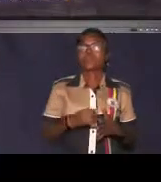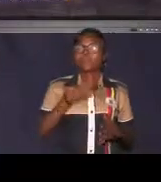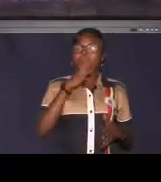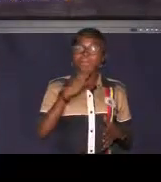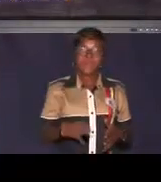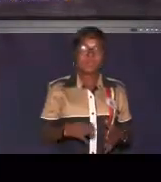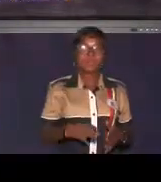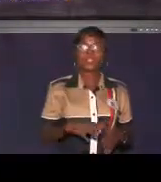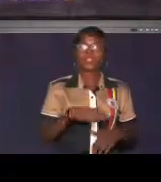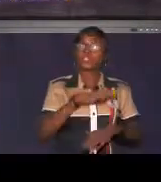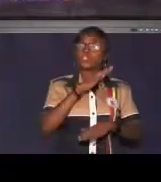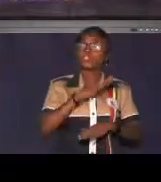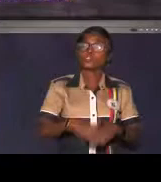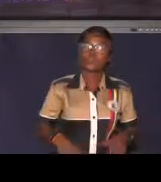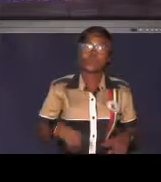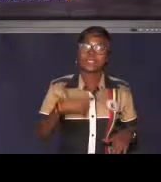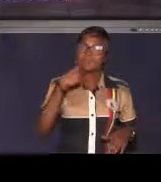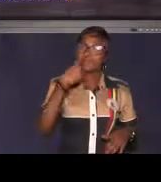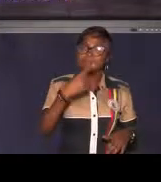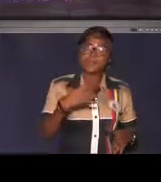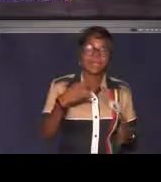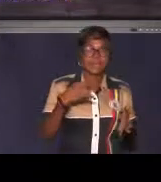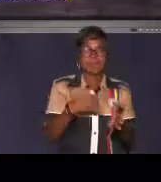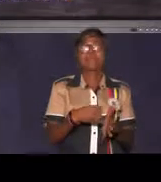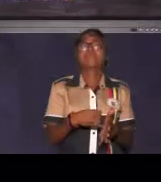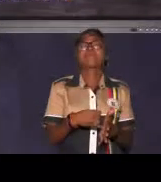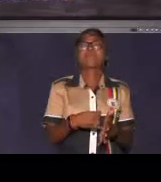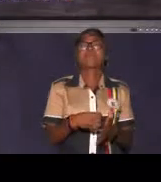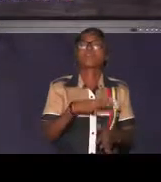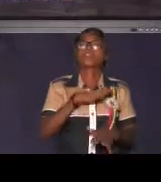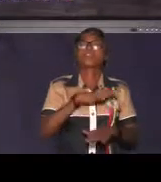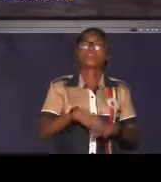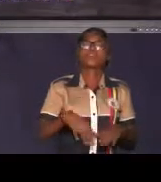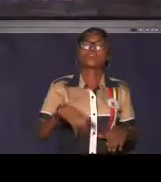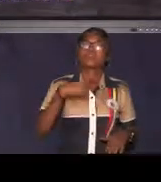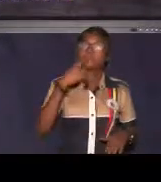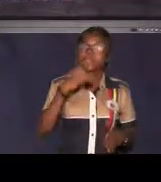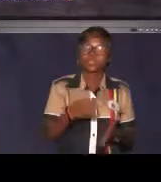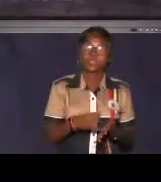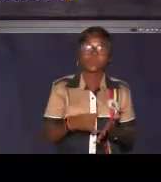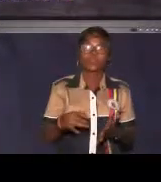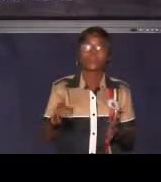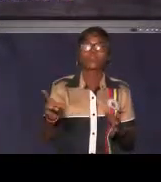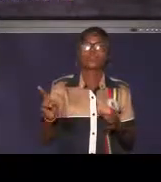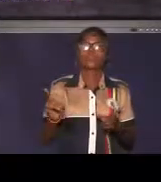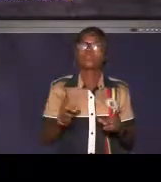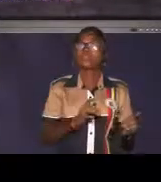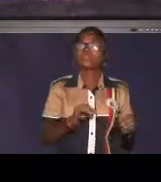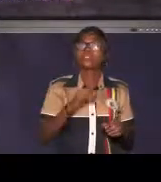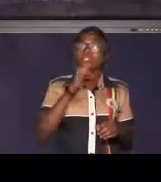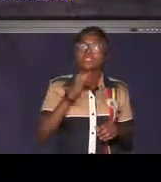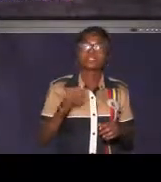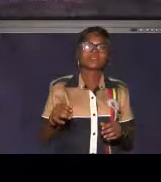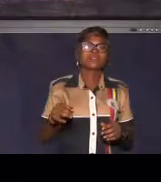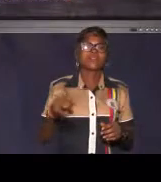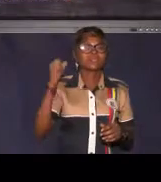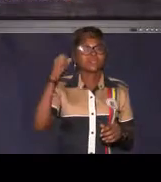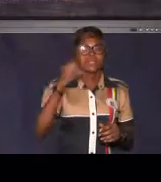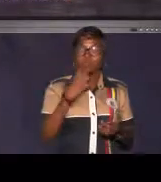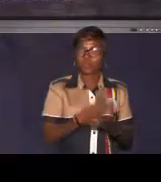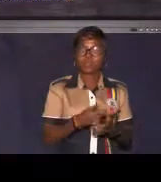mention. It should rather be, don't mention it. Don't mention it. Does it sound strange to